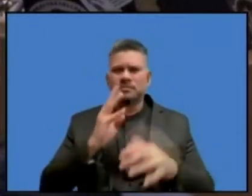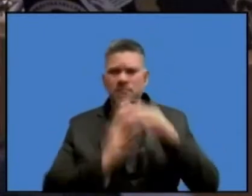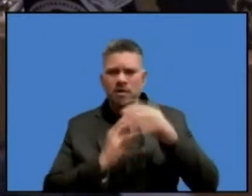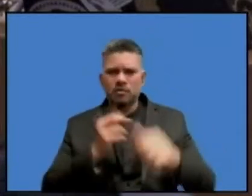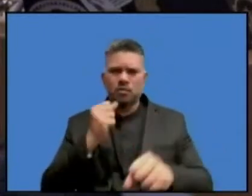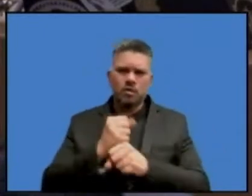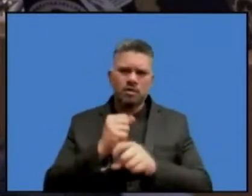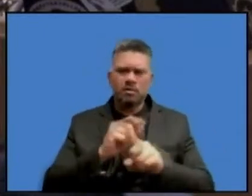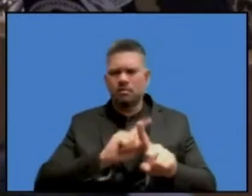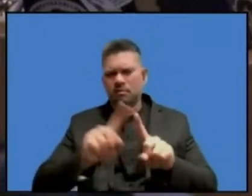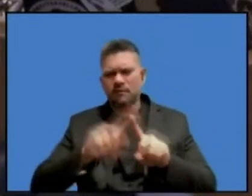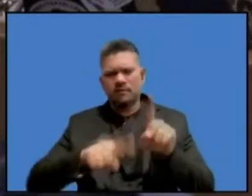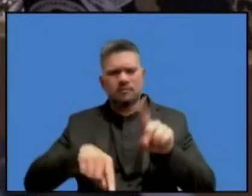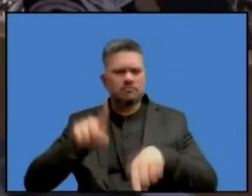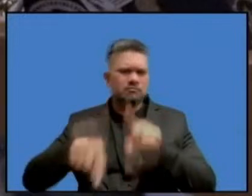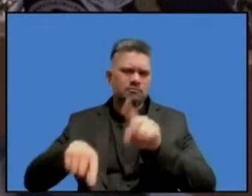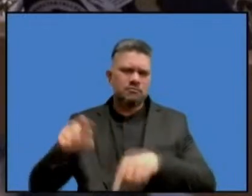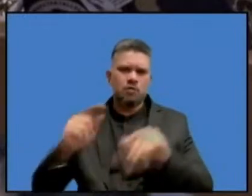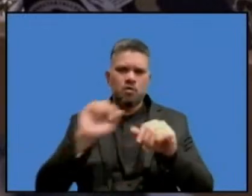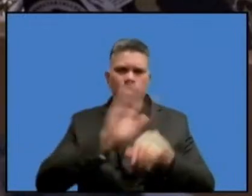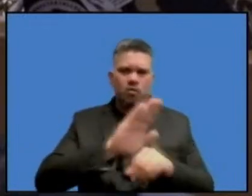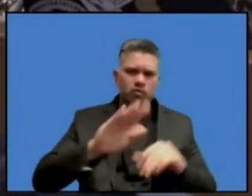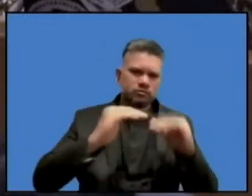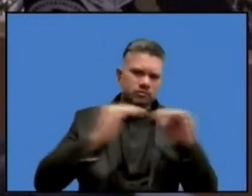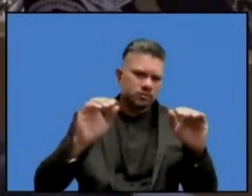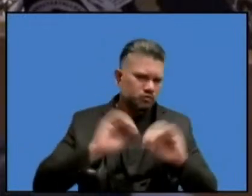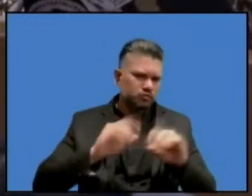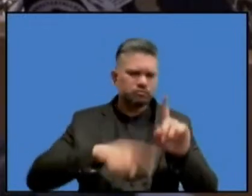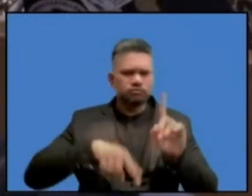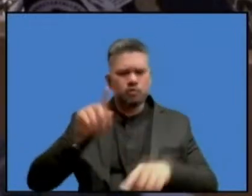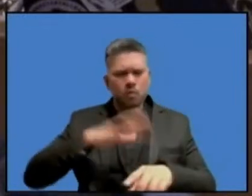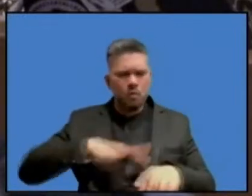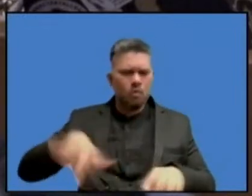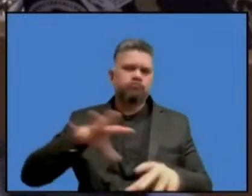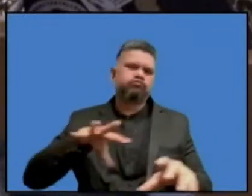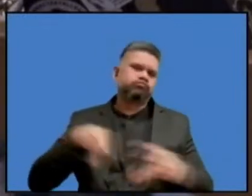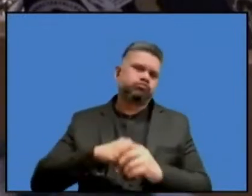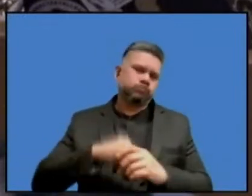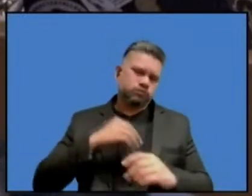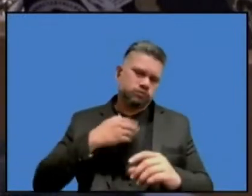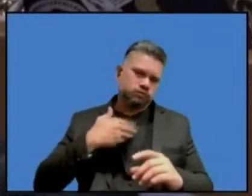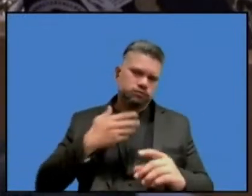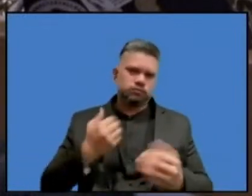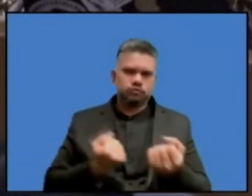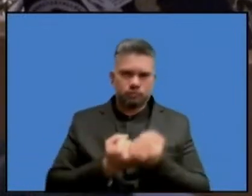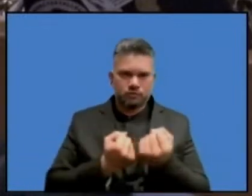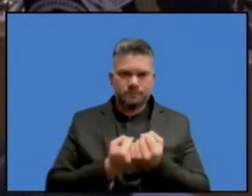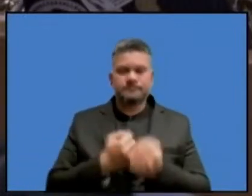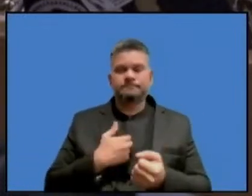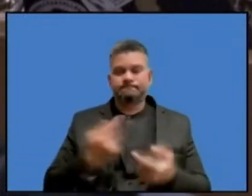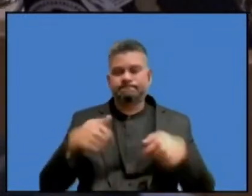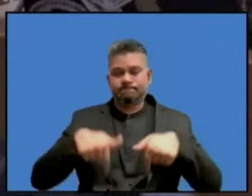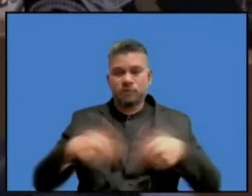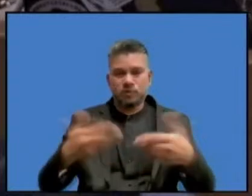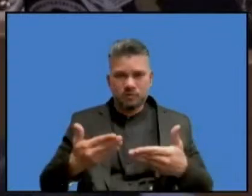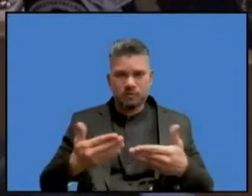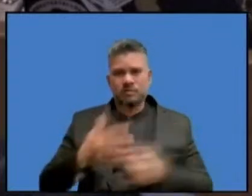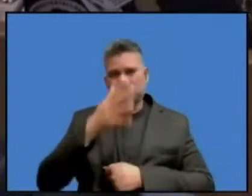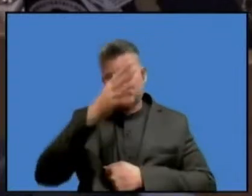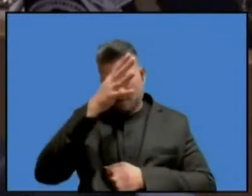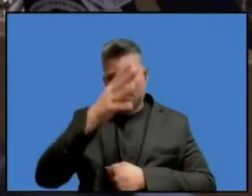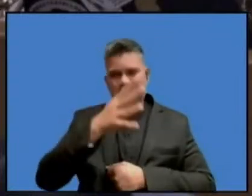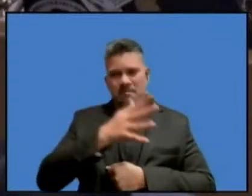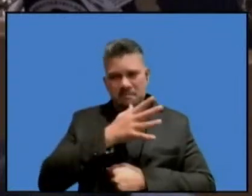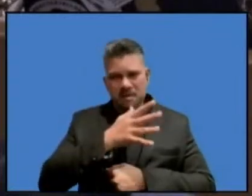the status. I speak here and stand with the mothers, fathers, brothers, sisters, and families